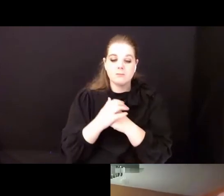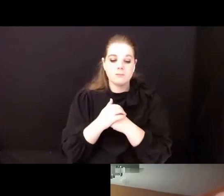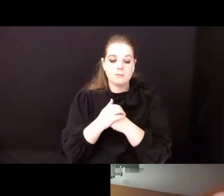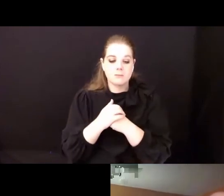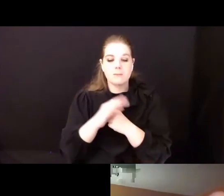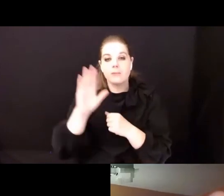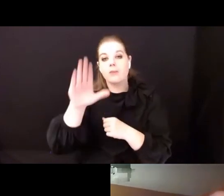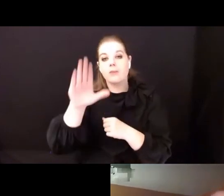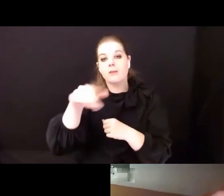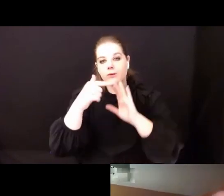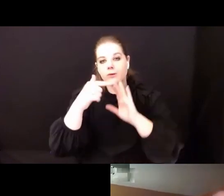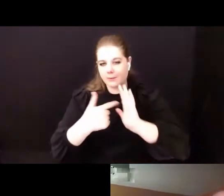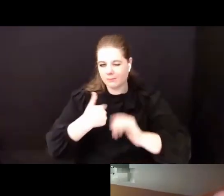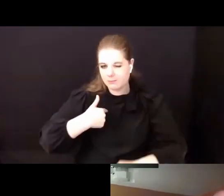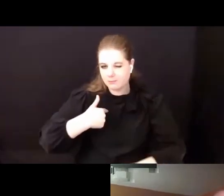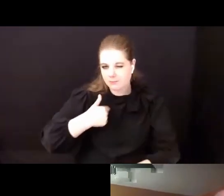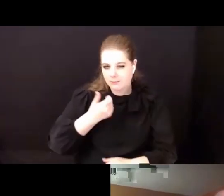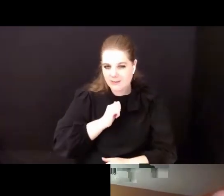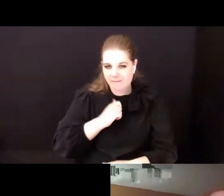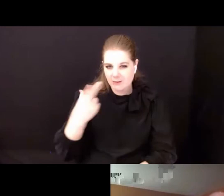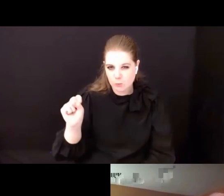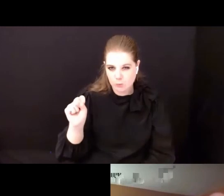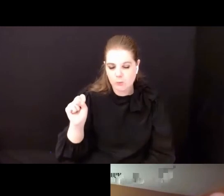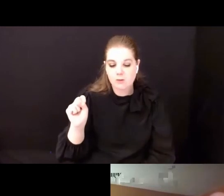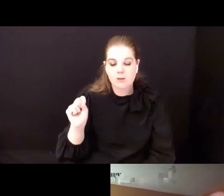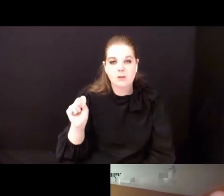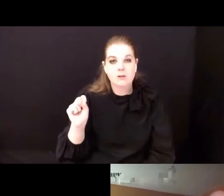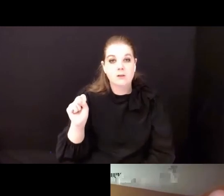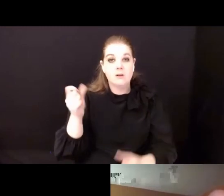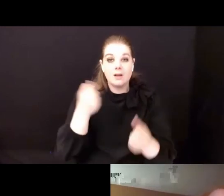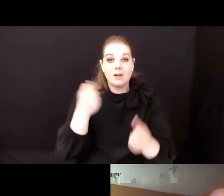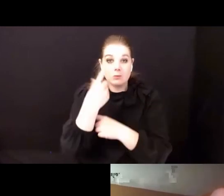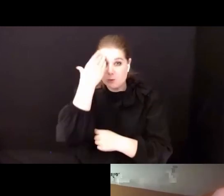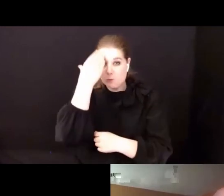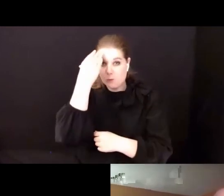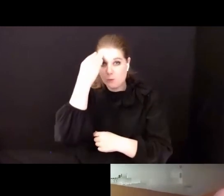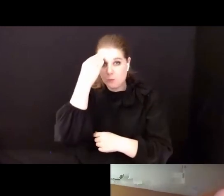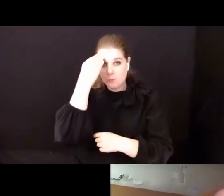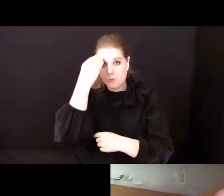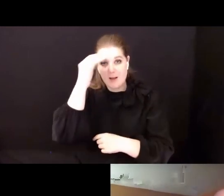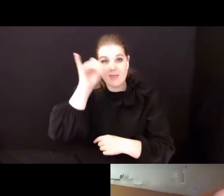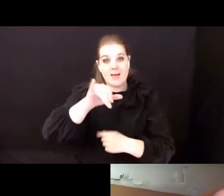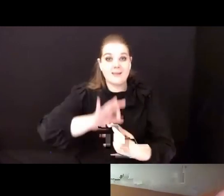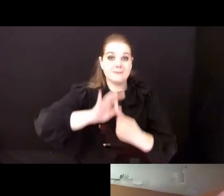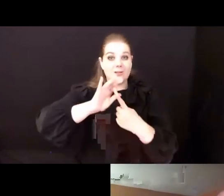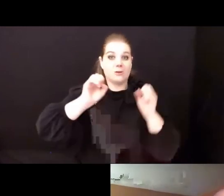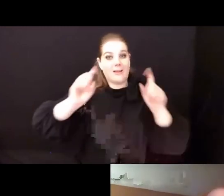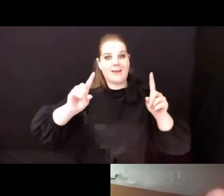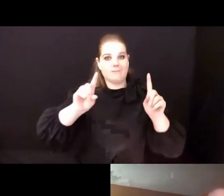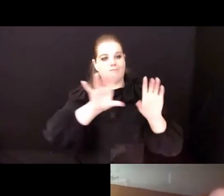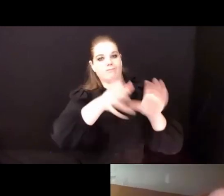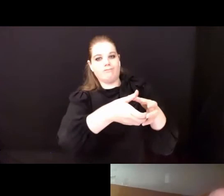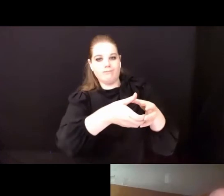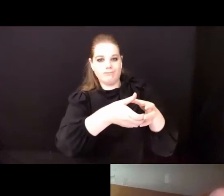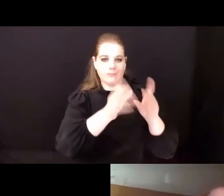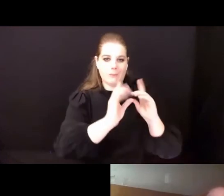I was in high school, everyone knew there was a special ed department. And many of